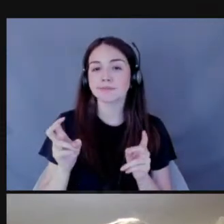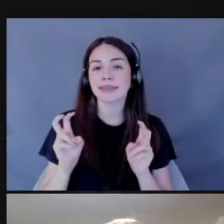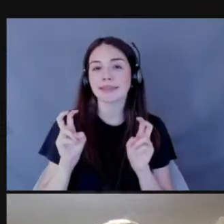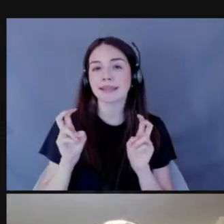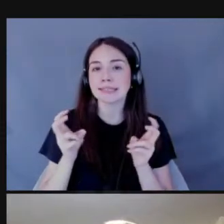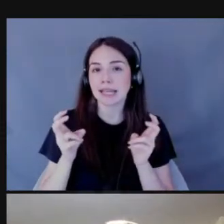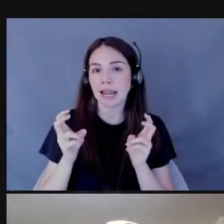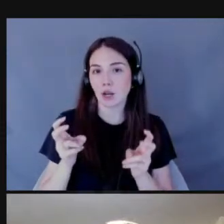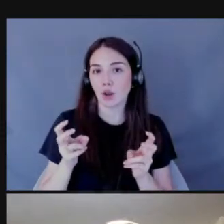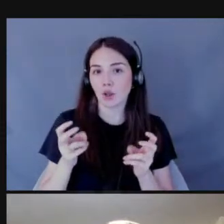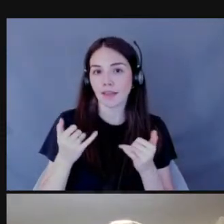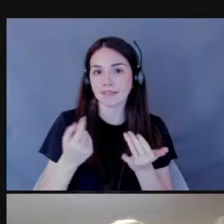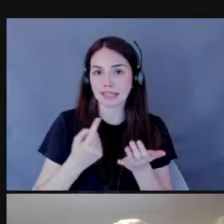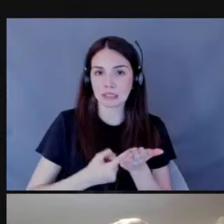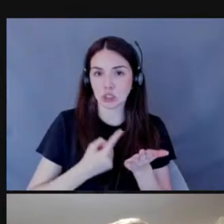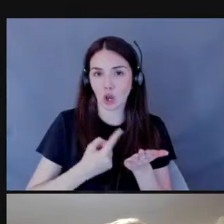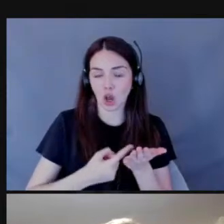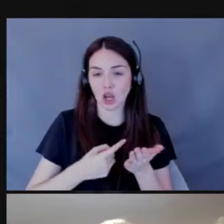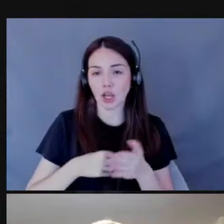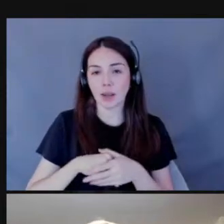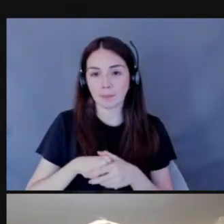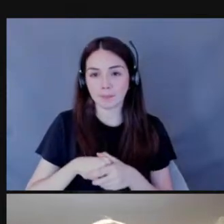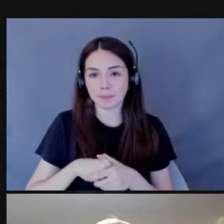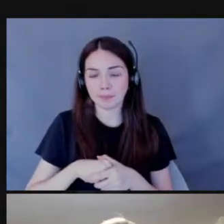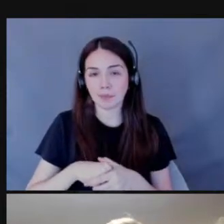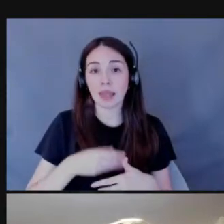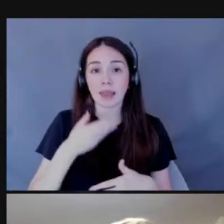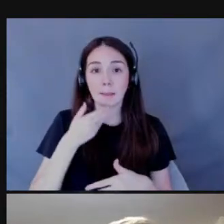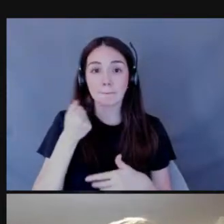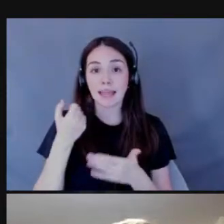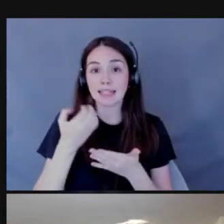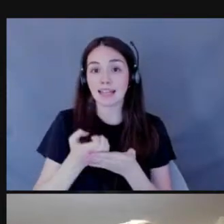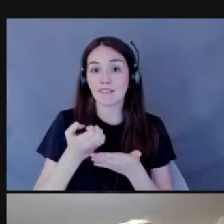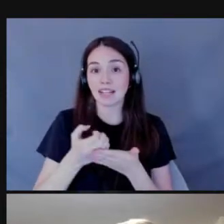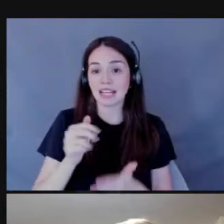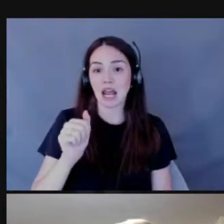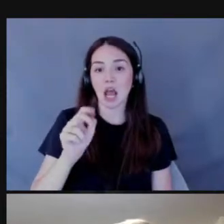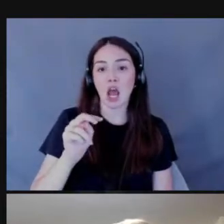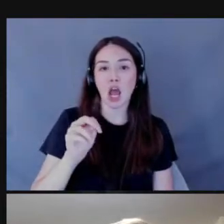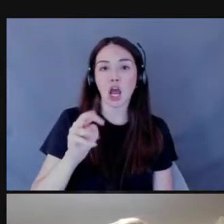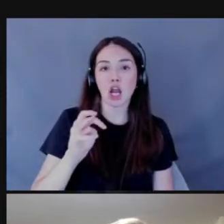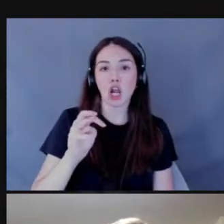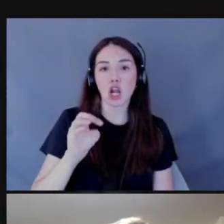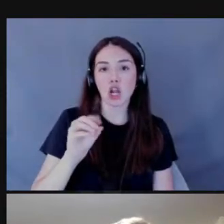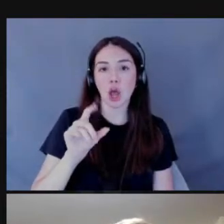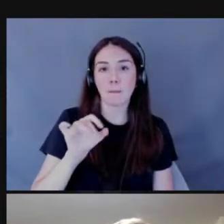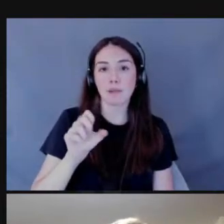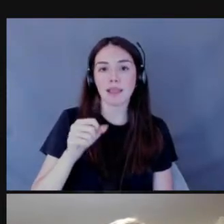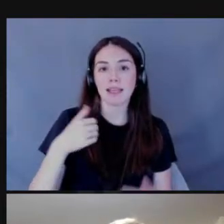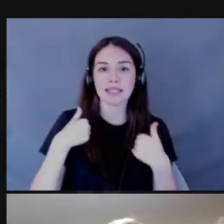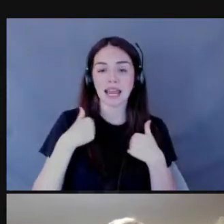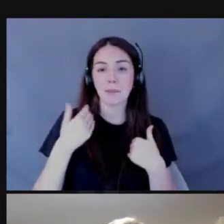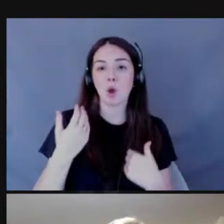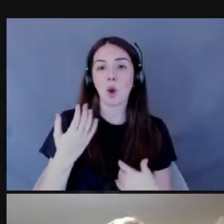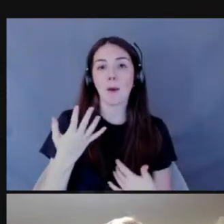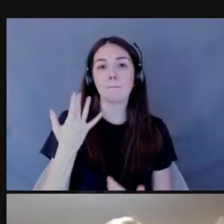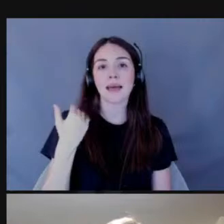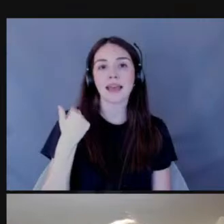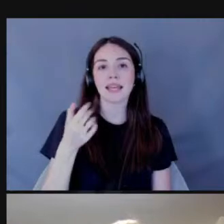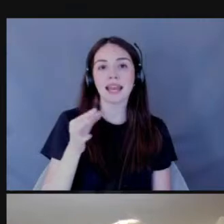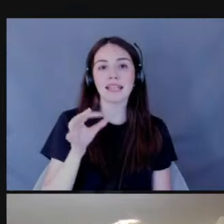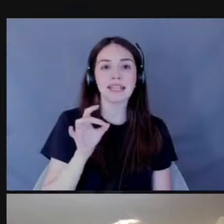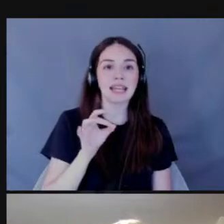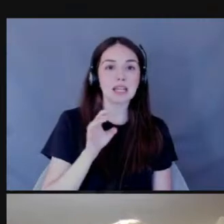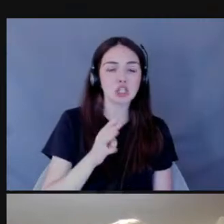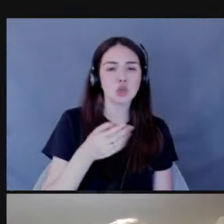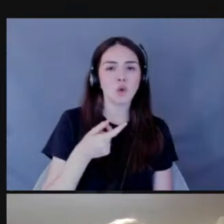talk, The Best Evidence Yet of an Anomalous Animal. Back in 1982 and in the few years